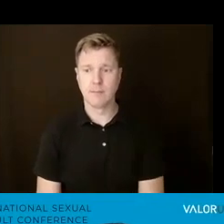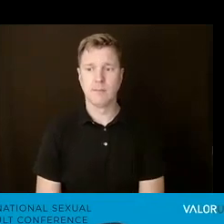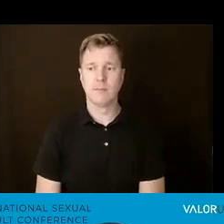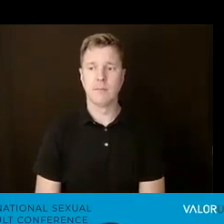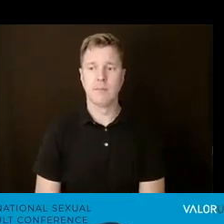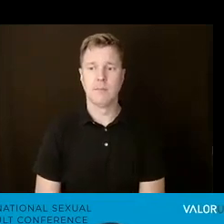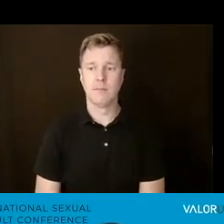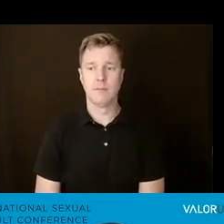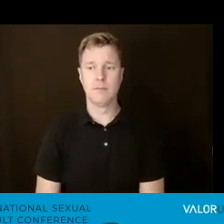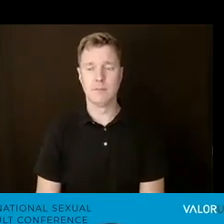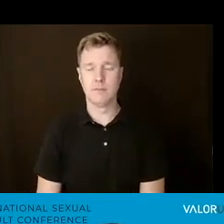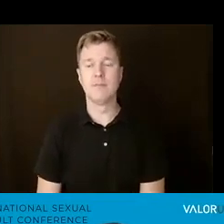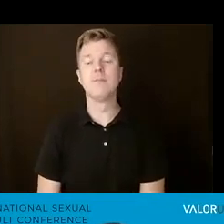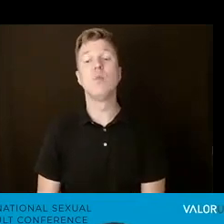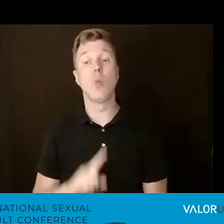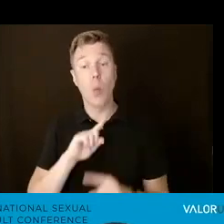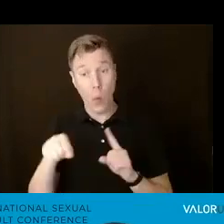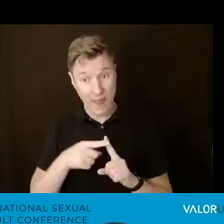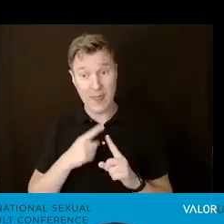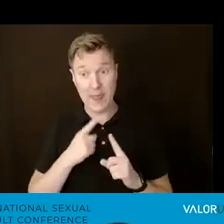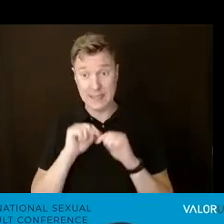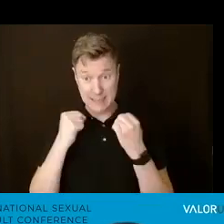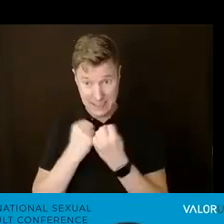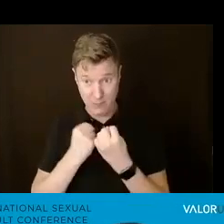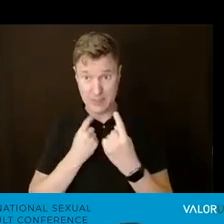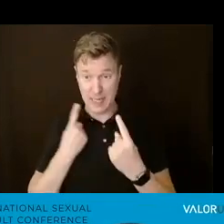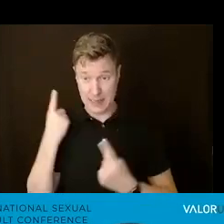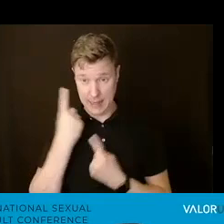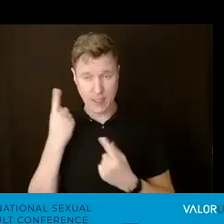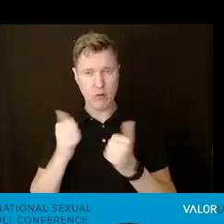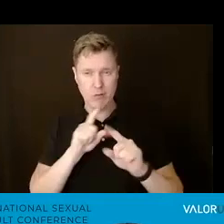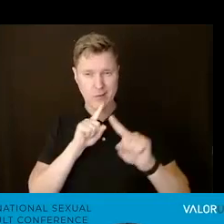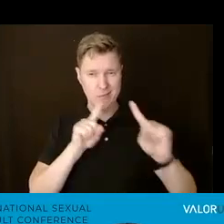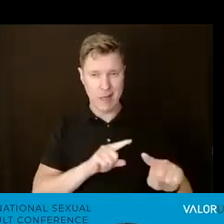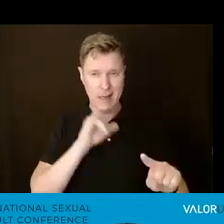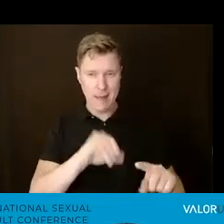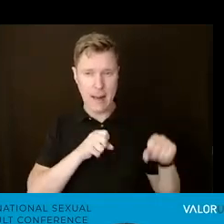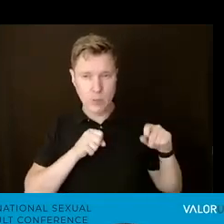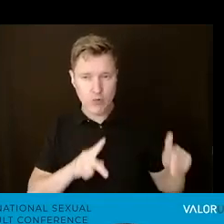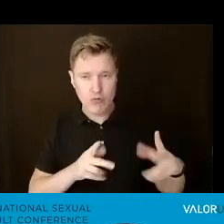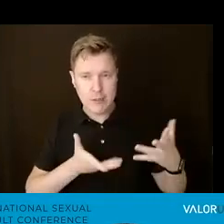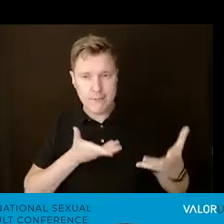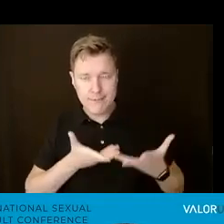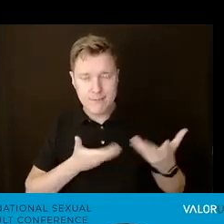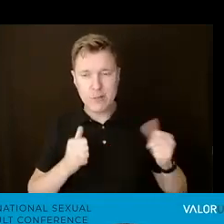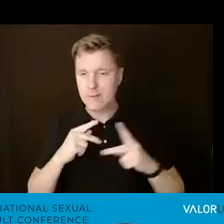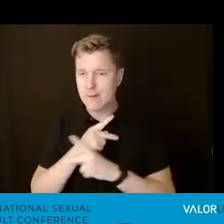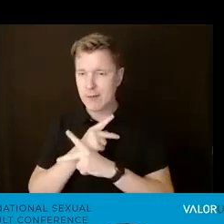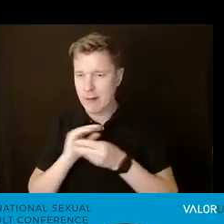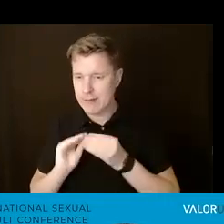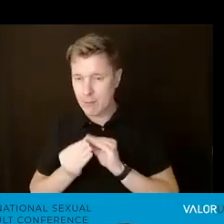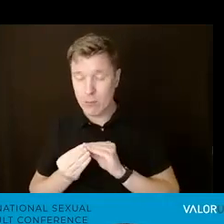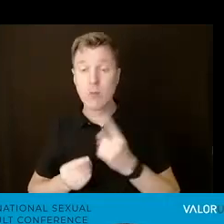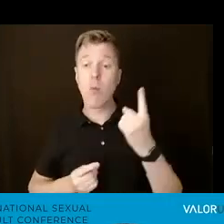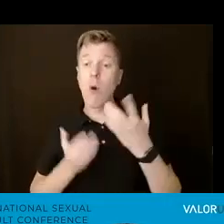our team was thinking about this and trying to respond to this grant opportunity and trying to come up with the numbers, one of the things